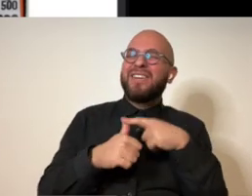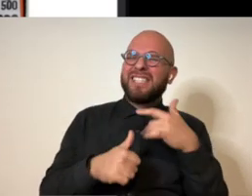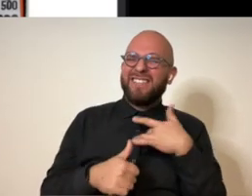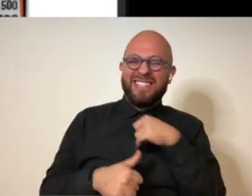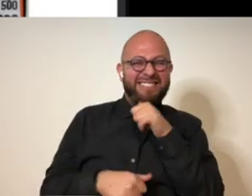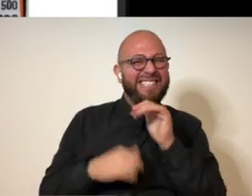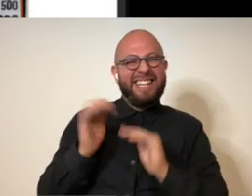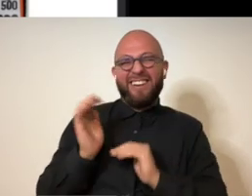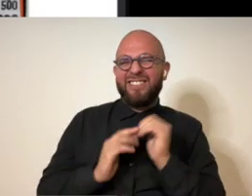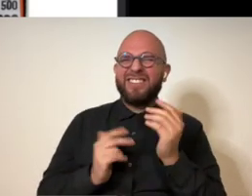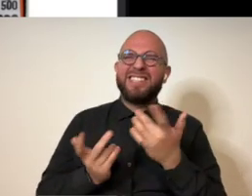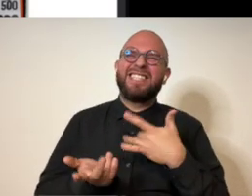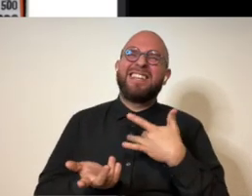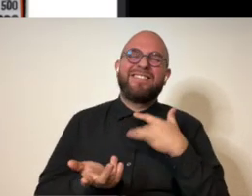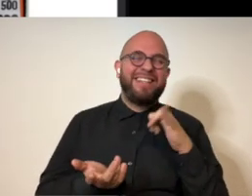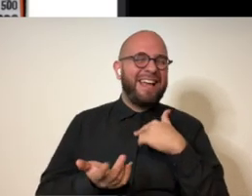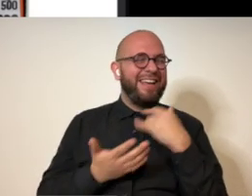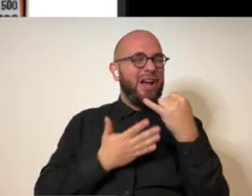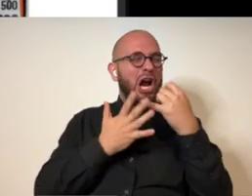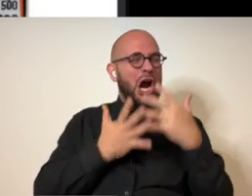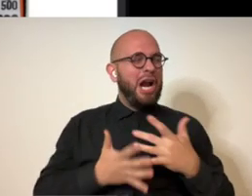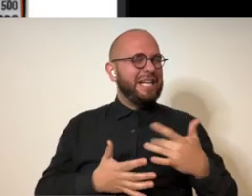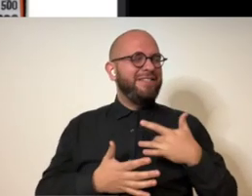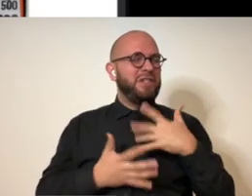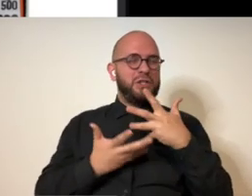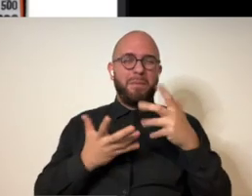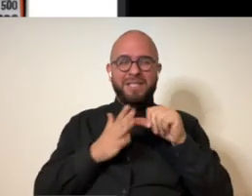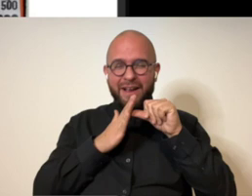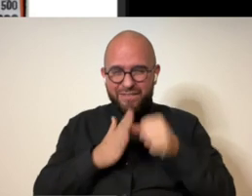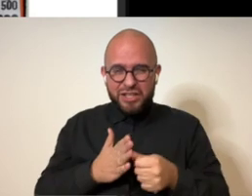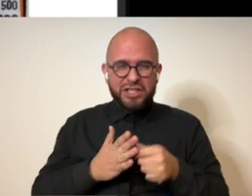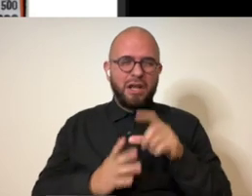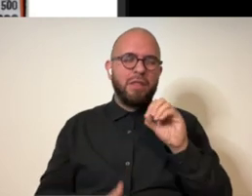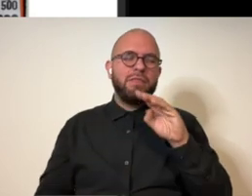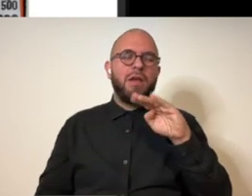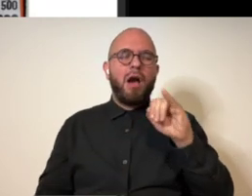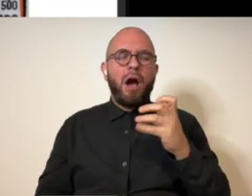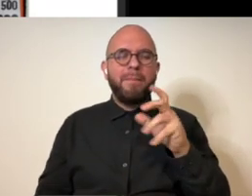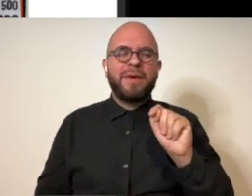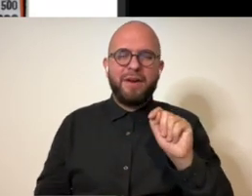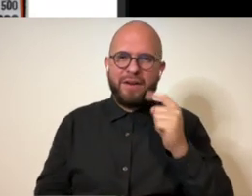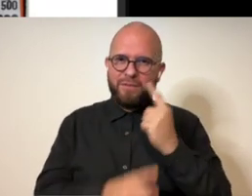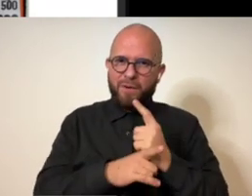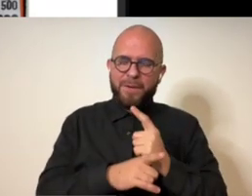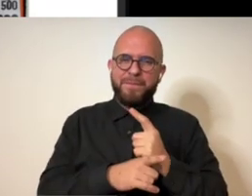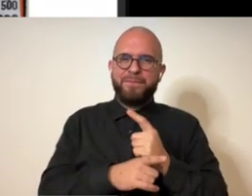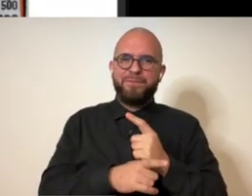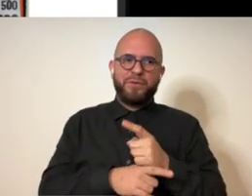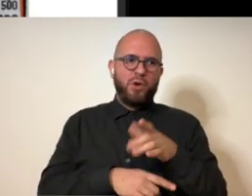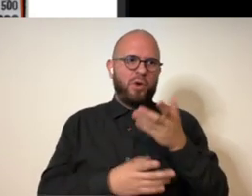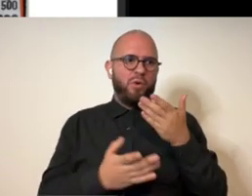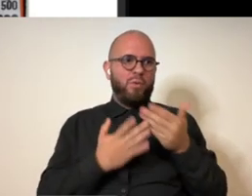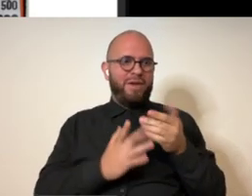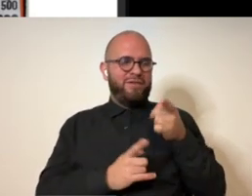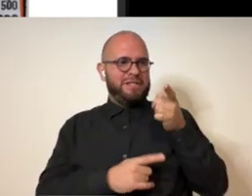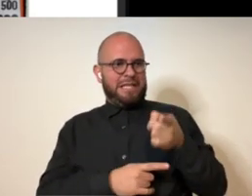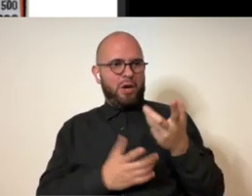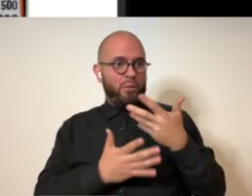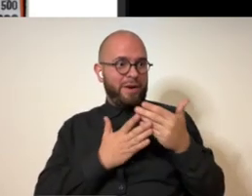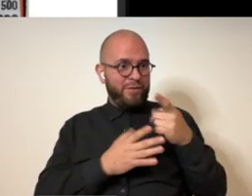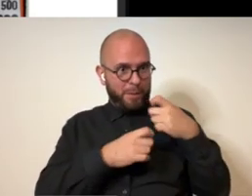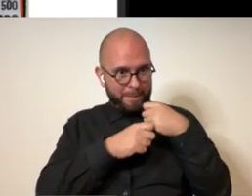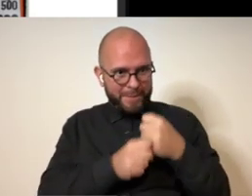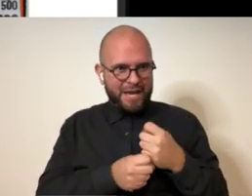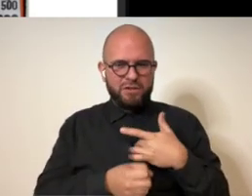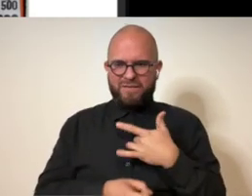technically, yeah, I guess. But so at first it was like not comfortable for me because I don't know. I feel like as an artist, they put so much emphasis on